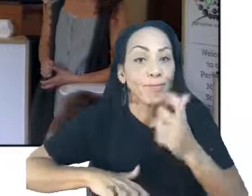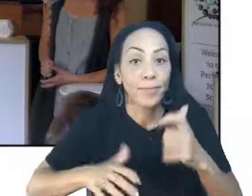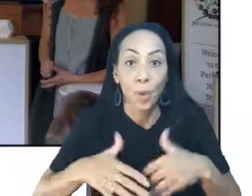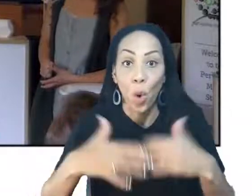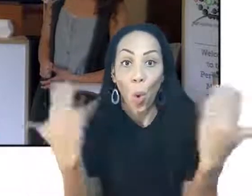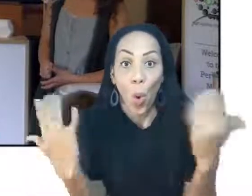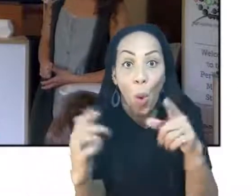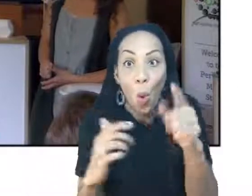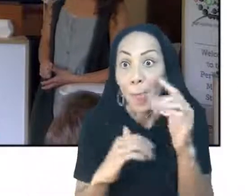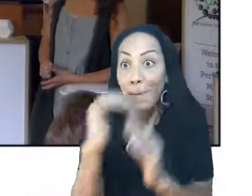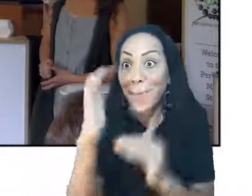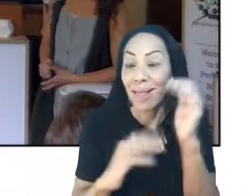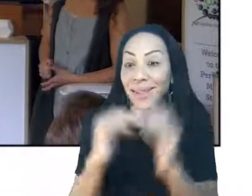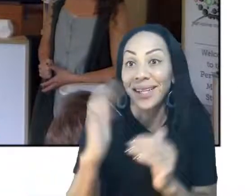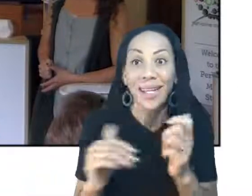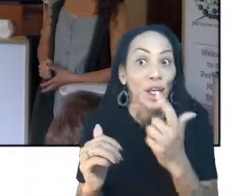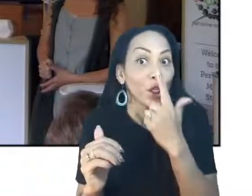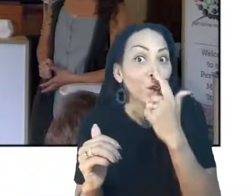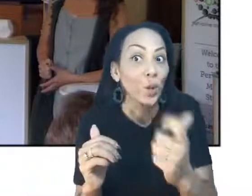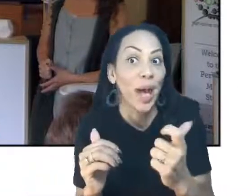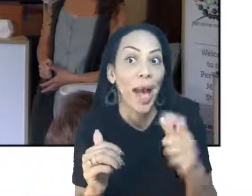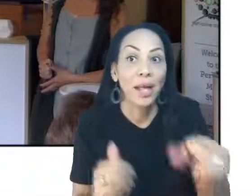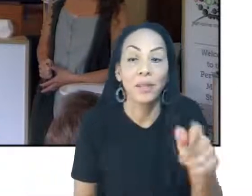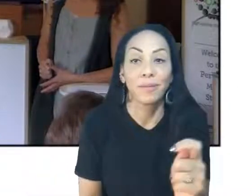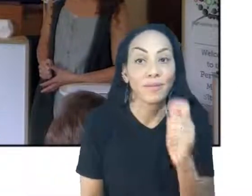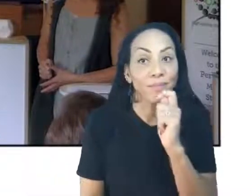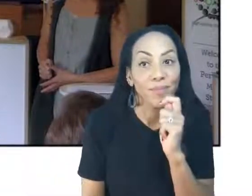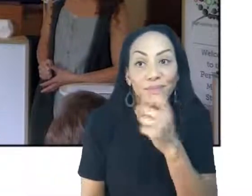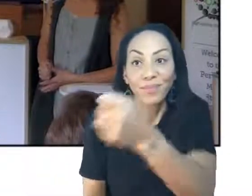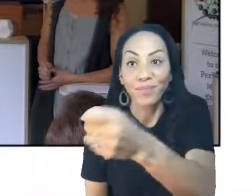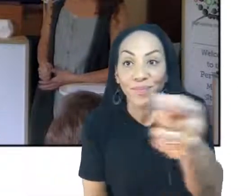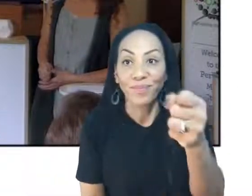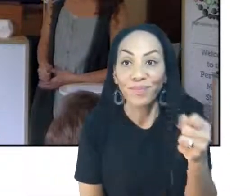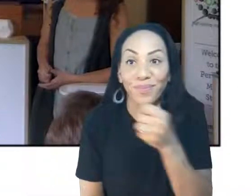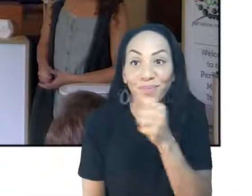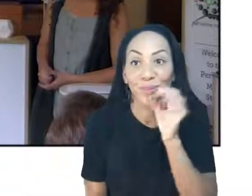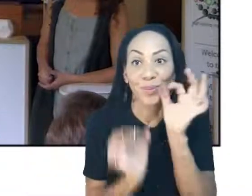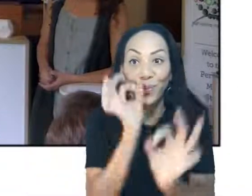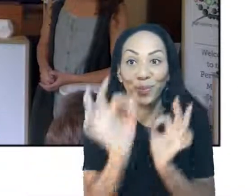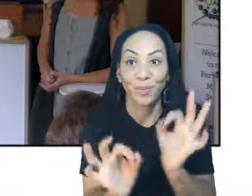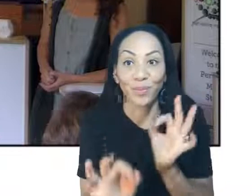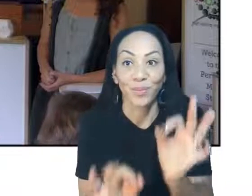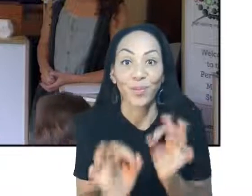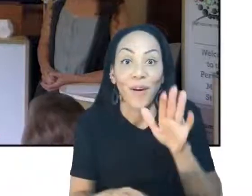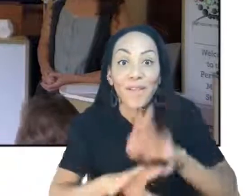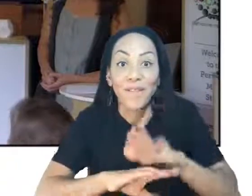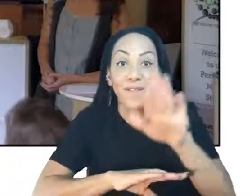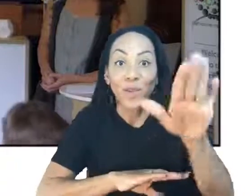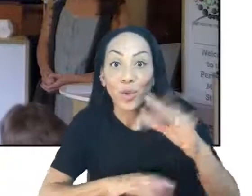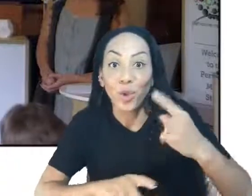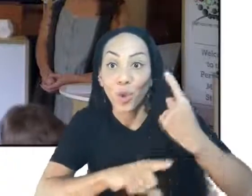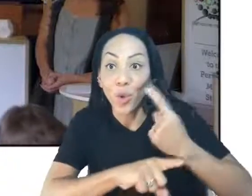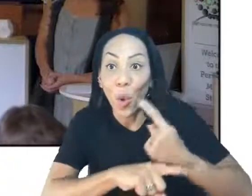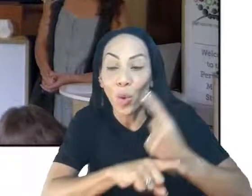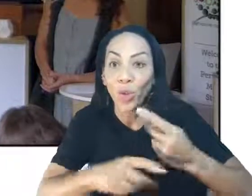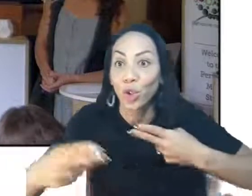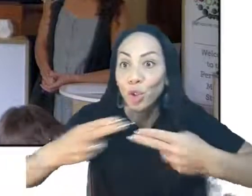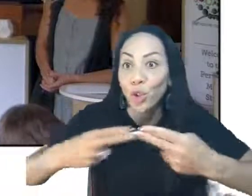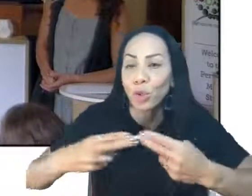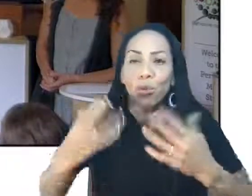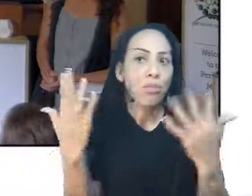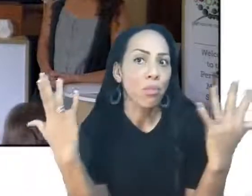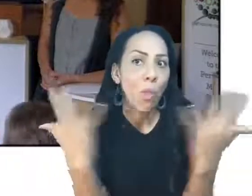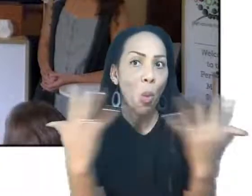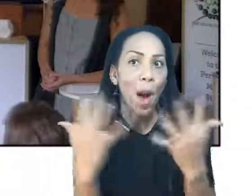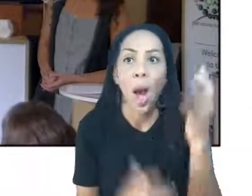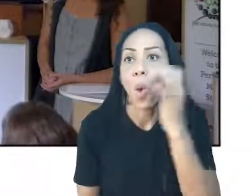stick your hand up. We'll send a microphone around. You can get news on all of our future talks by heading to, this is the long bit,